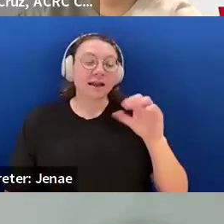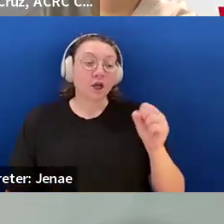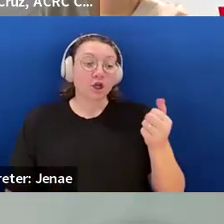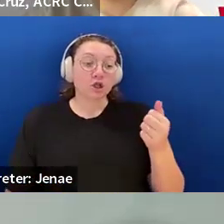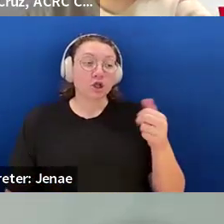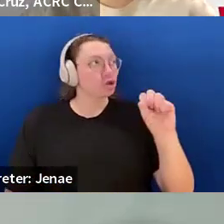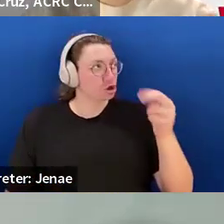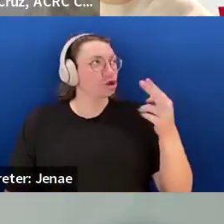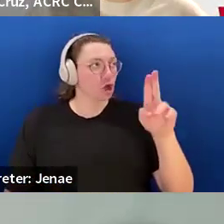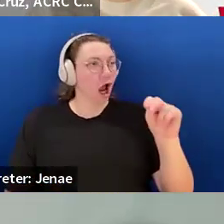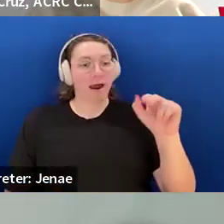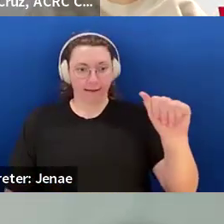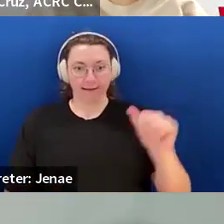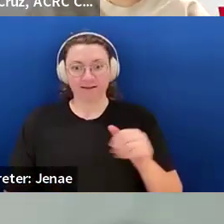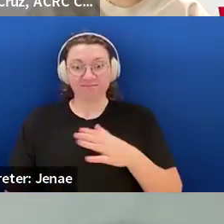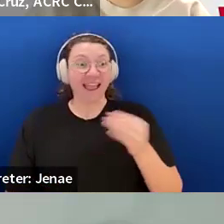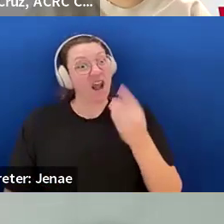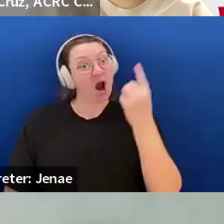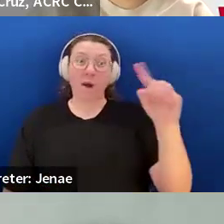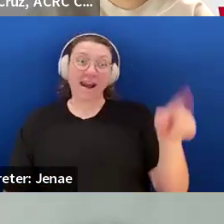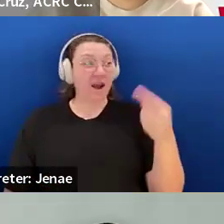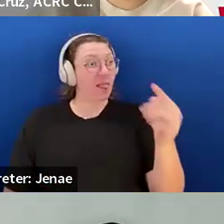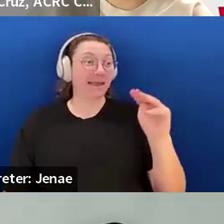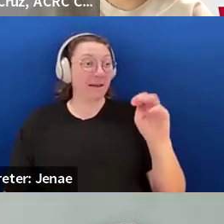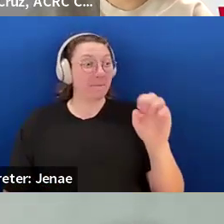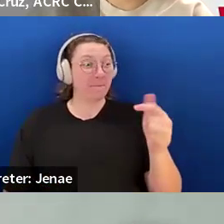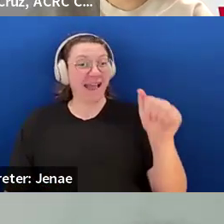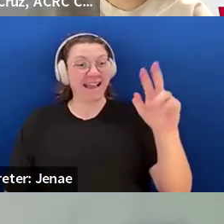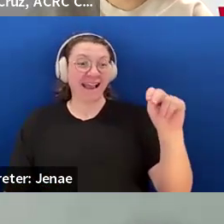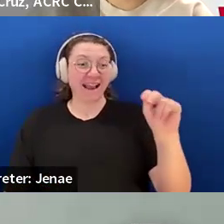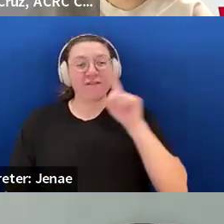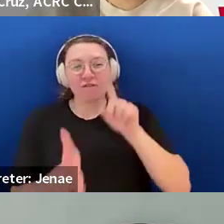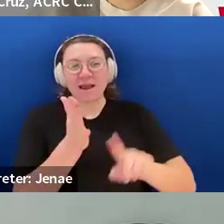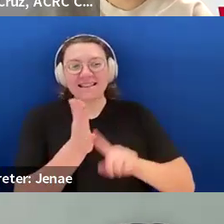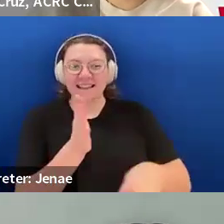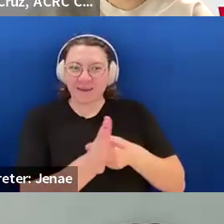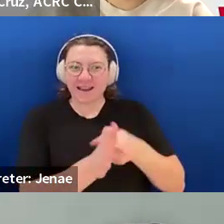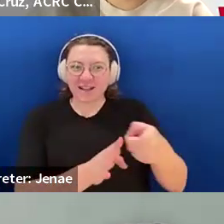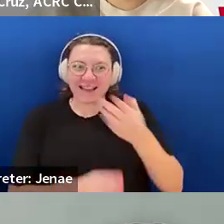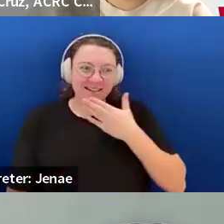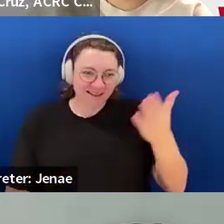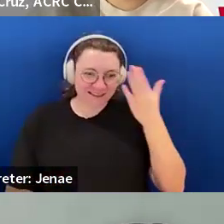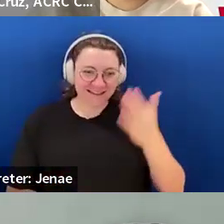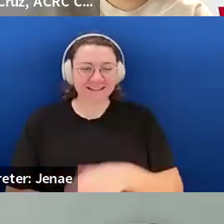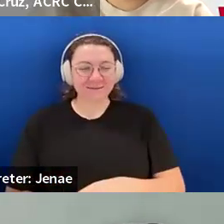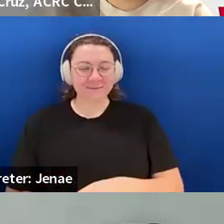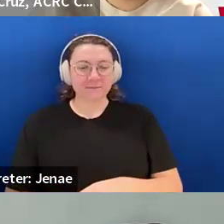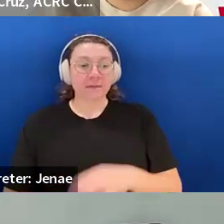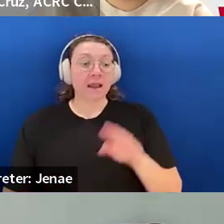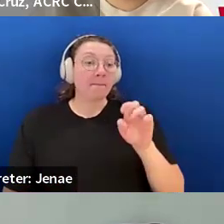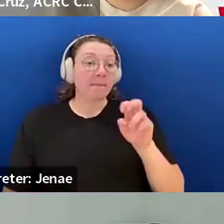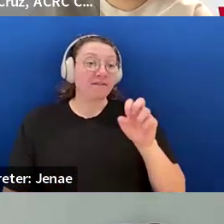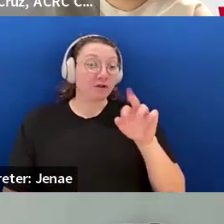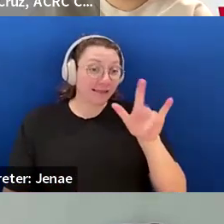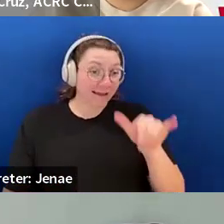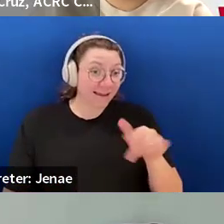Shauna and our very own one and only Megan Kwolek, our forensic specialist. Good morning, Megan Kwolek. And we have Beverly on